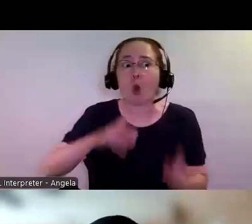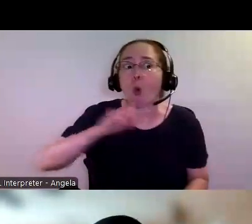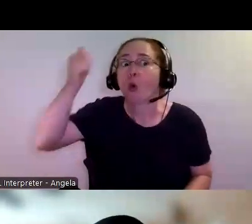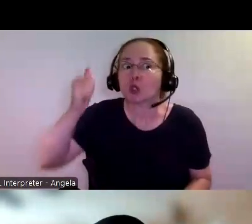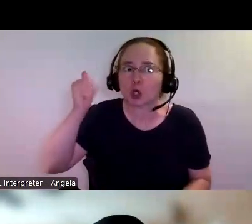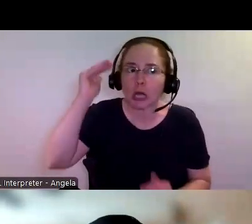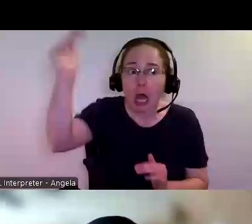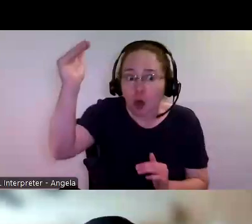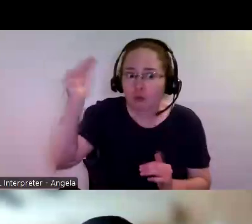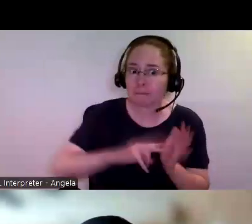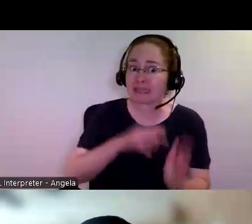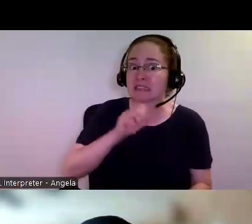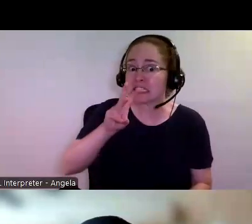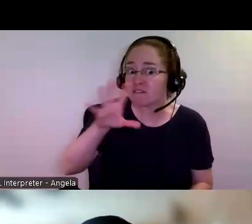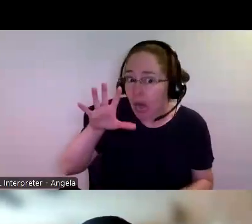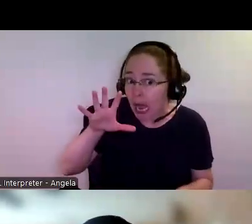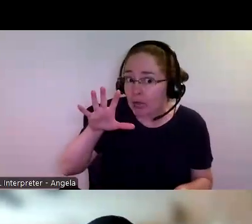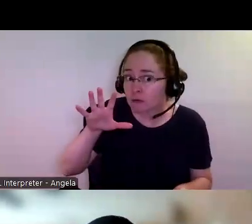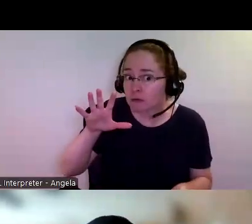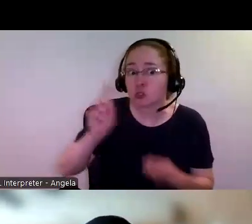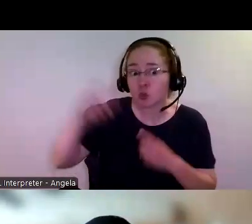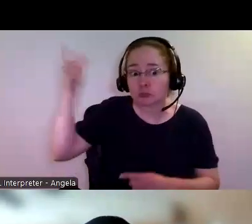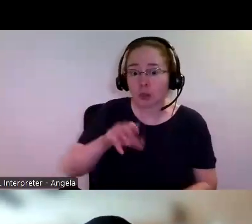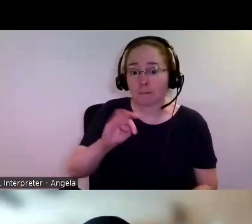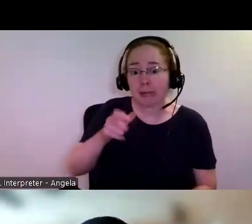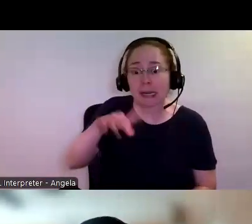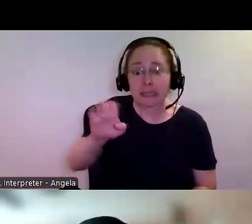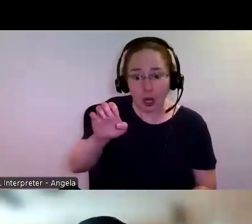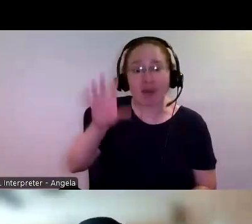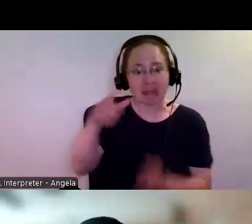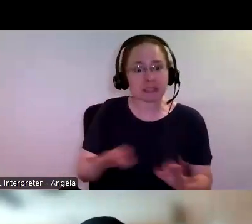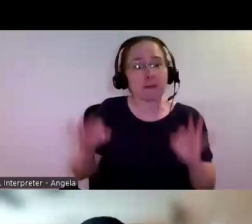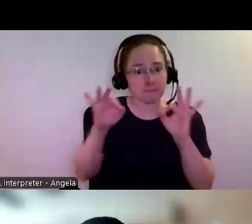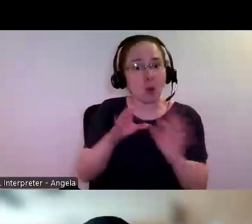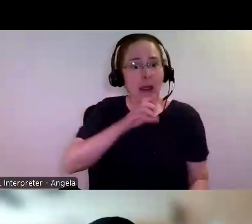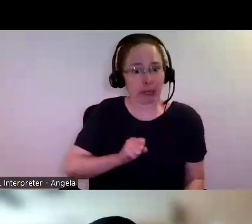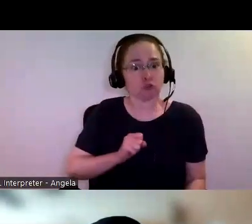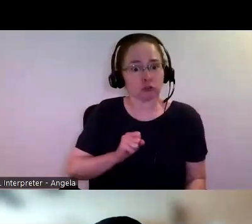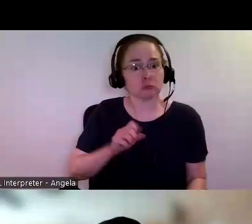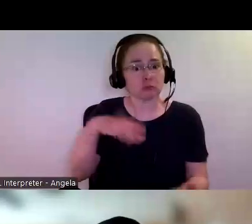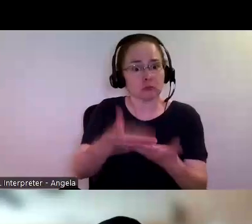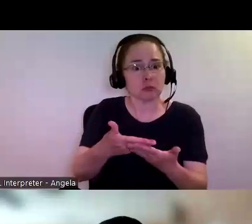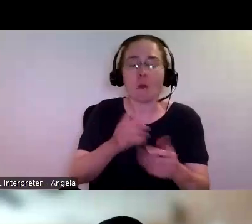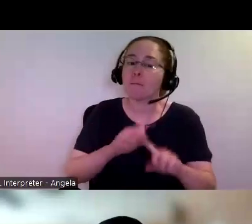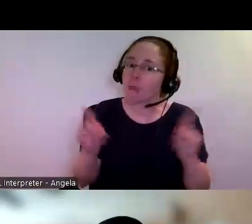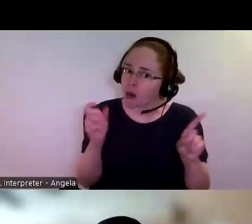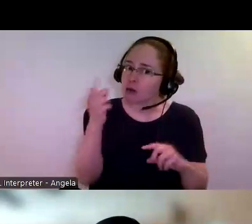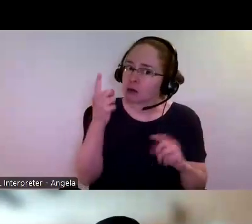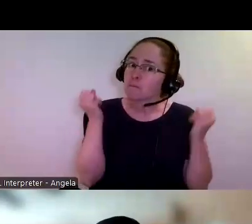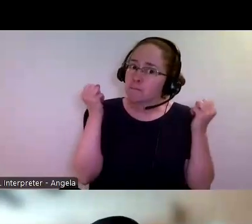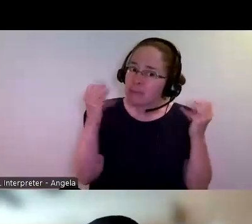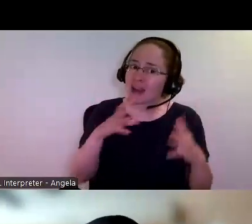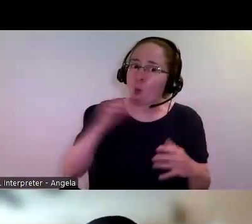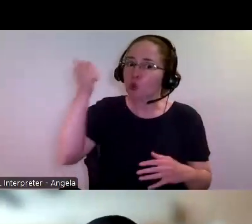be 65 before you can get Medicare, of course. That's an important milestone, but many